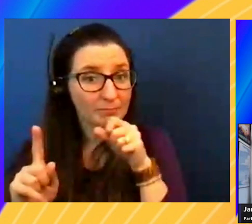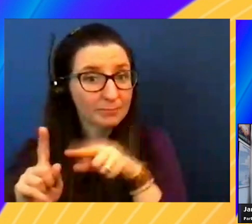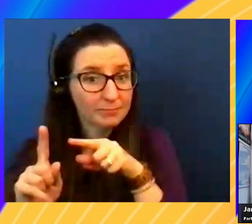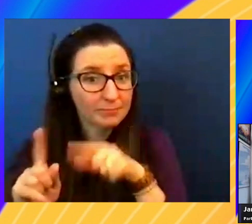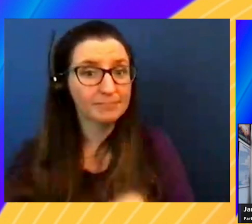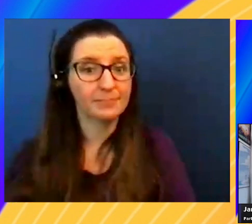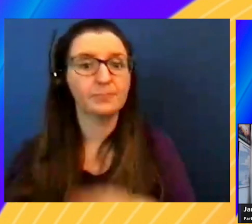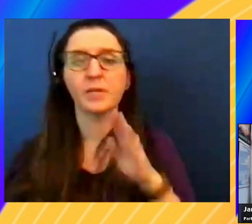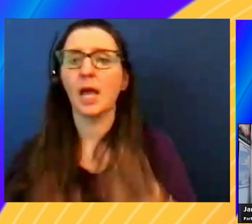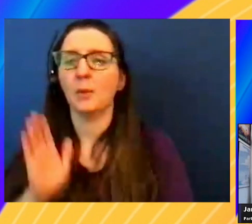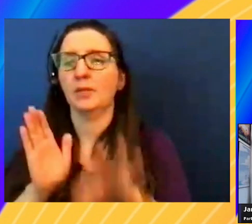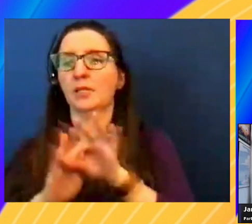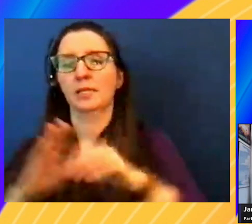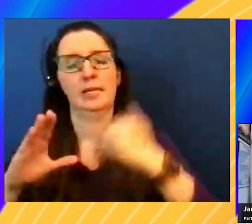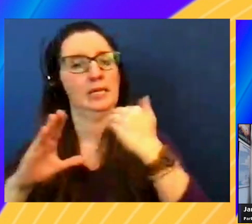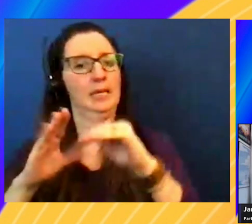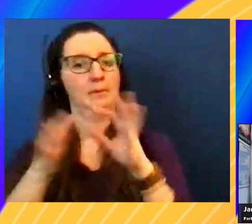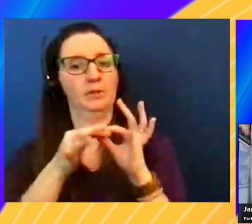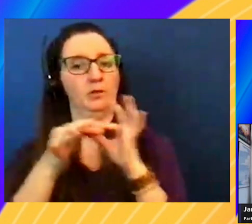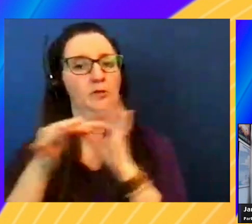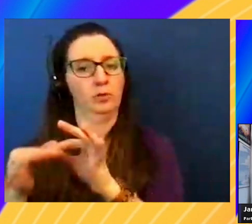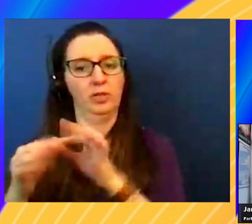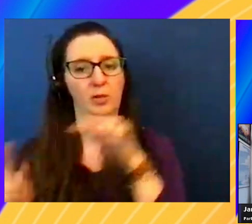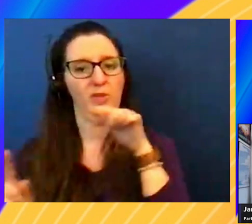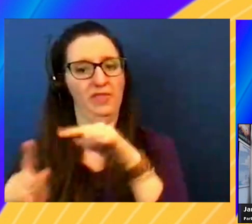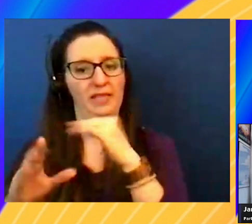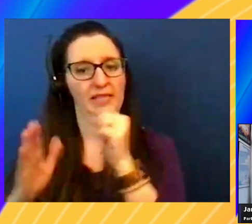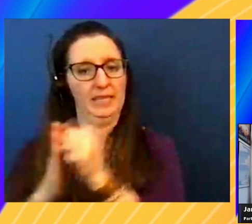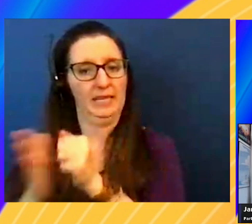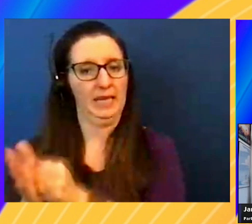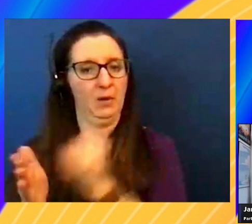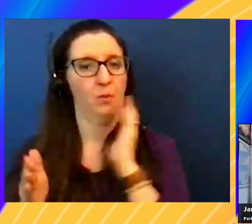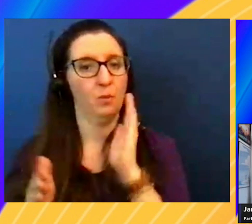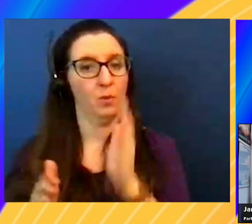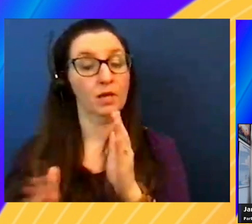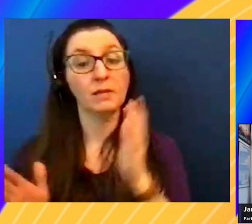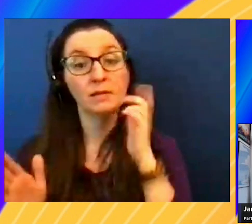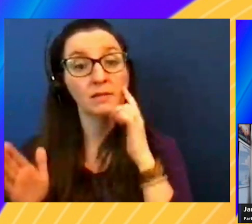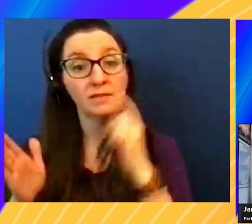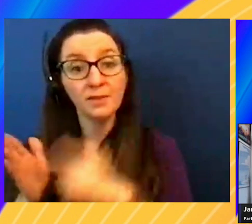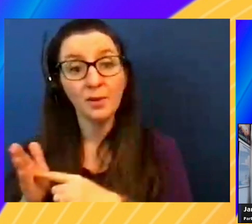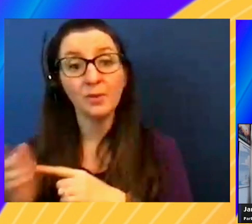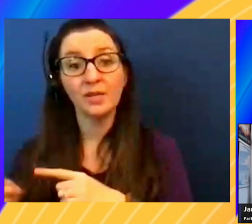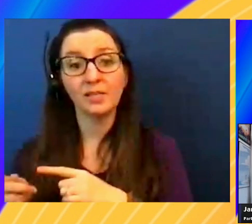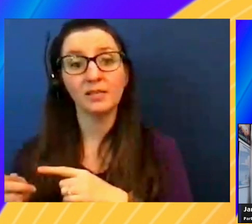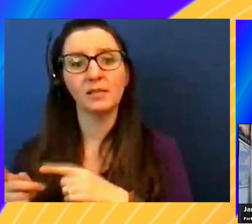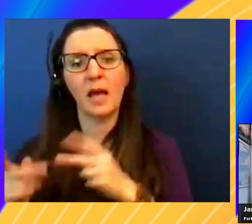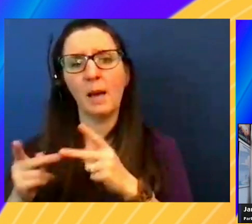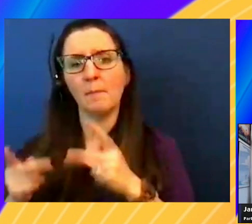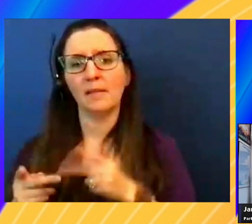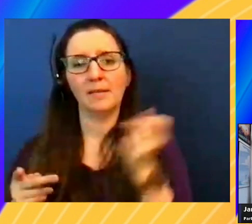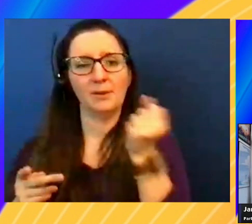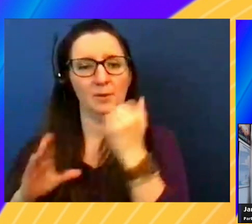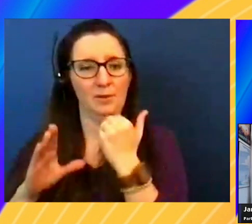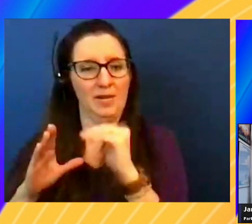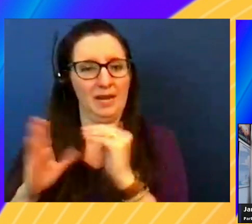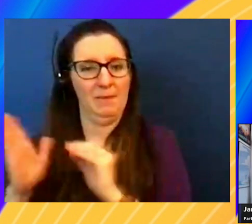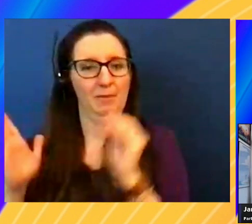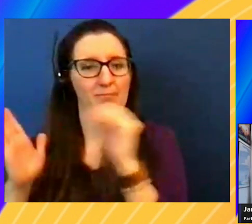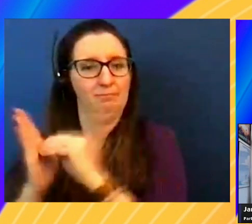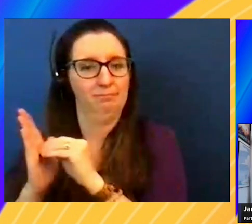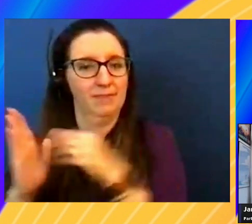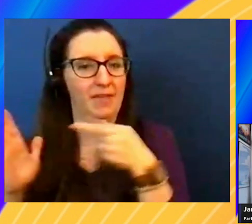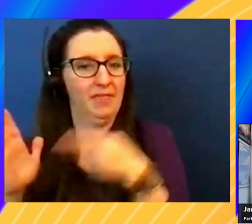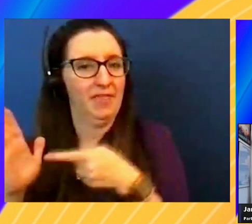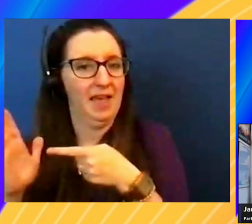emails associated with this account, and you'll see that there's a placeholder email in here. But you can add other